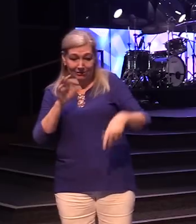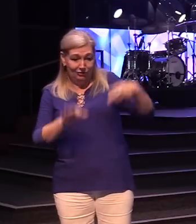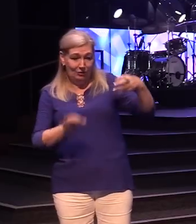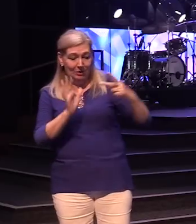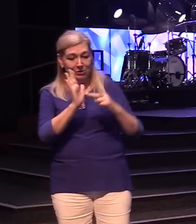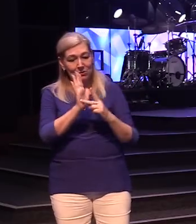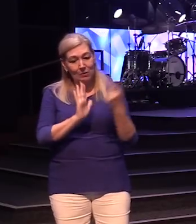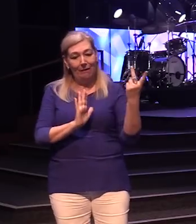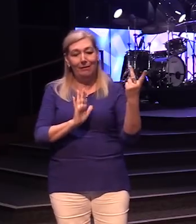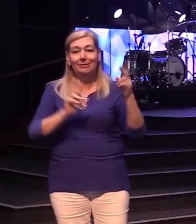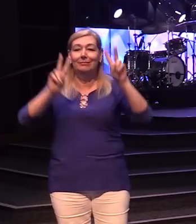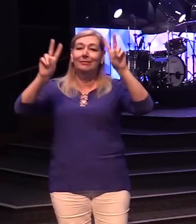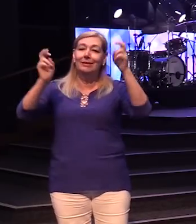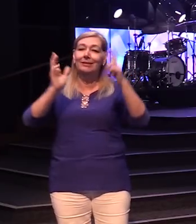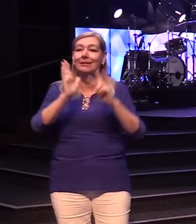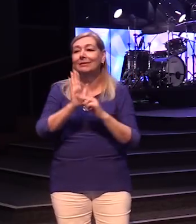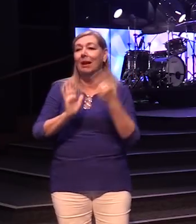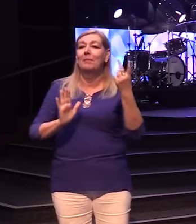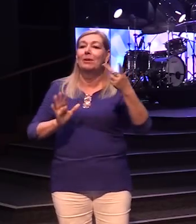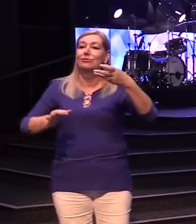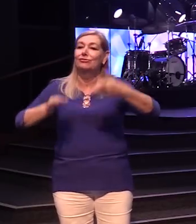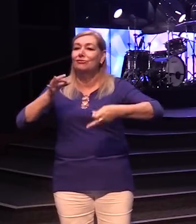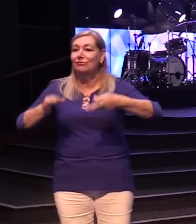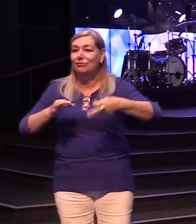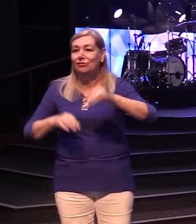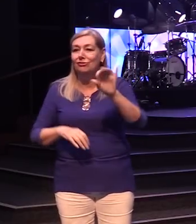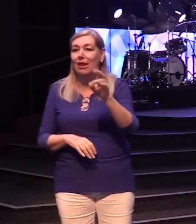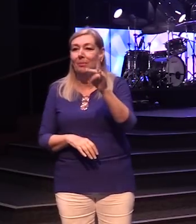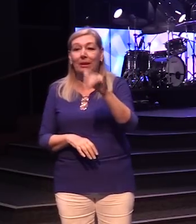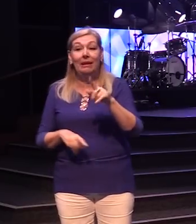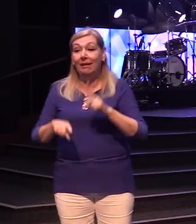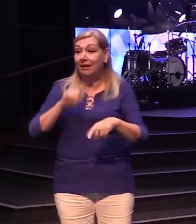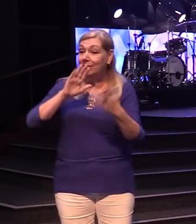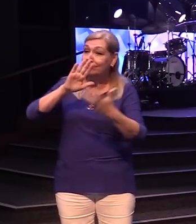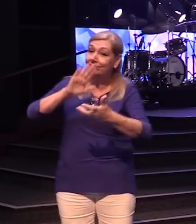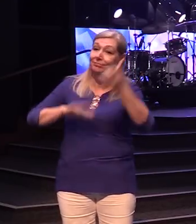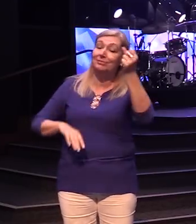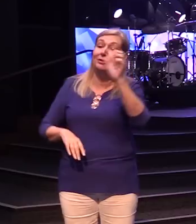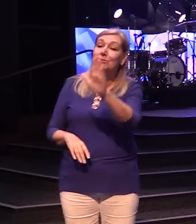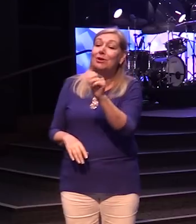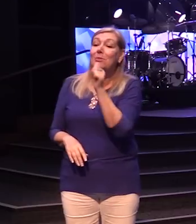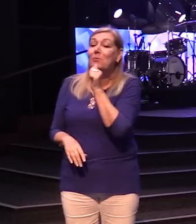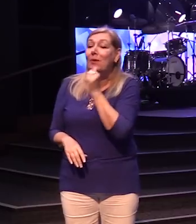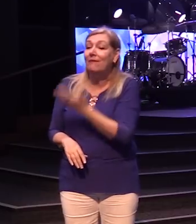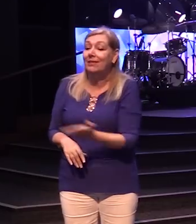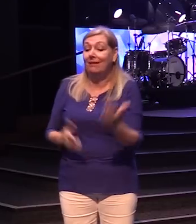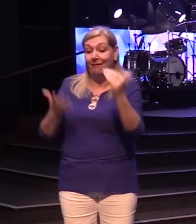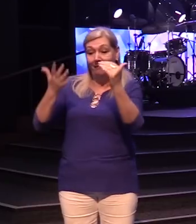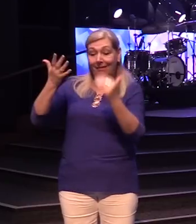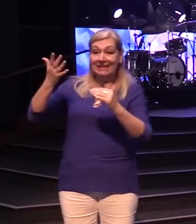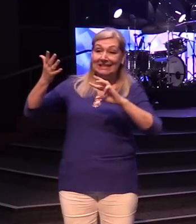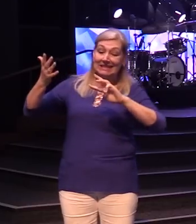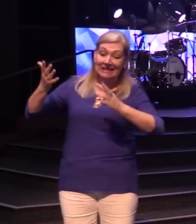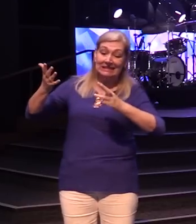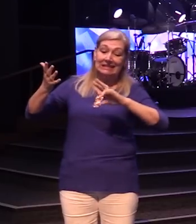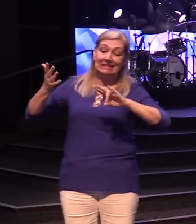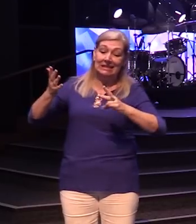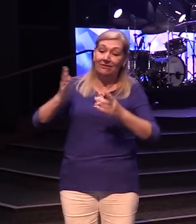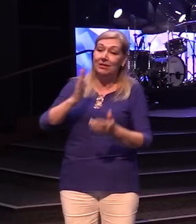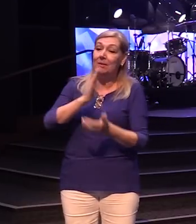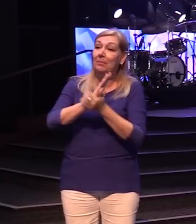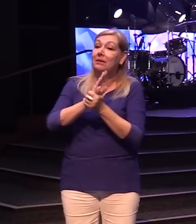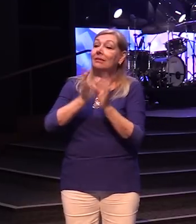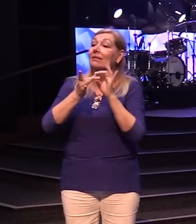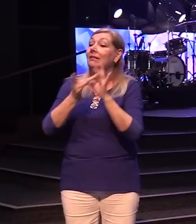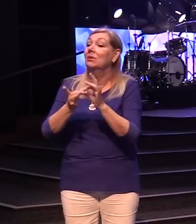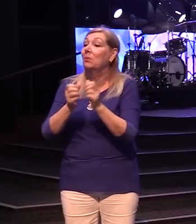double jeopardy. And no seizure of private property. The Sixth and Seventh Amendments were about